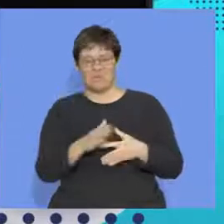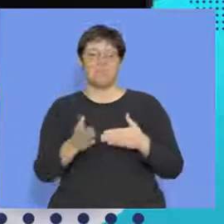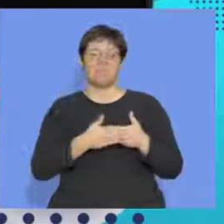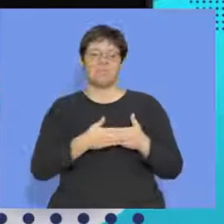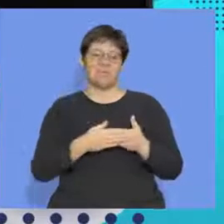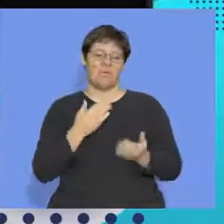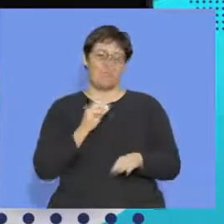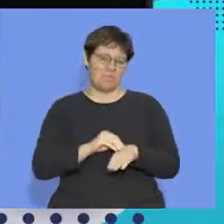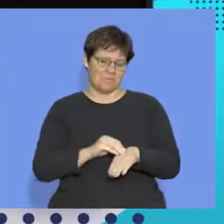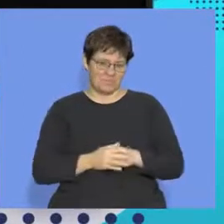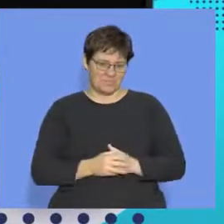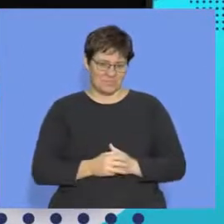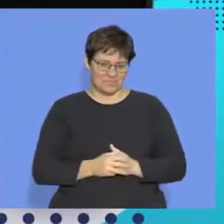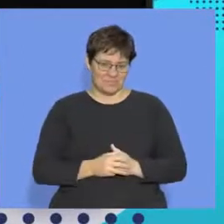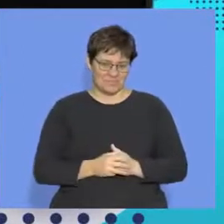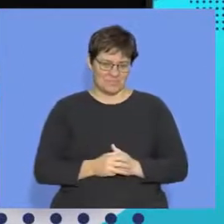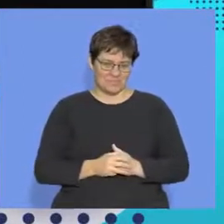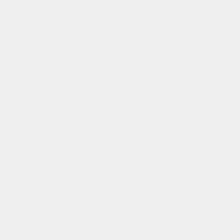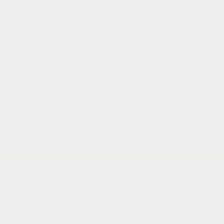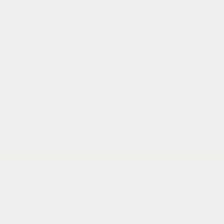more problems.